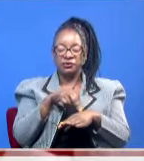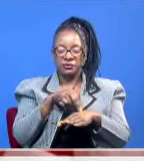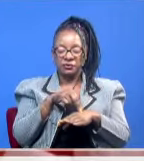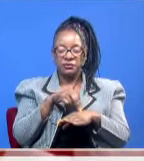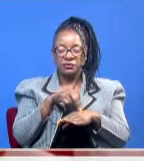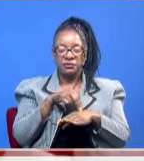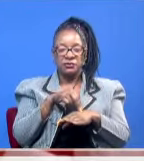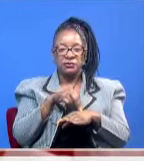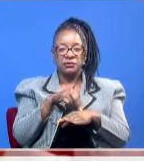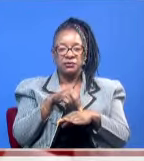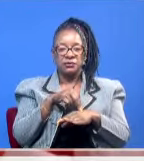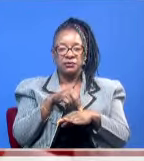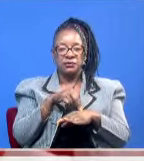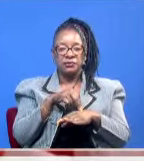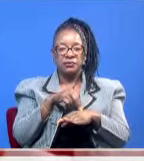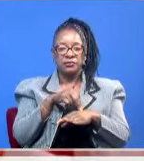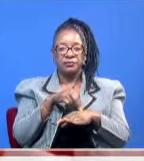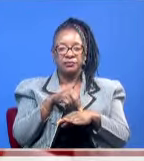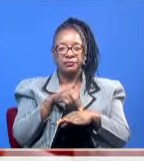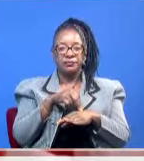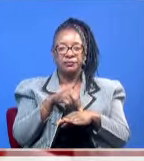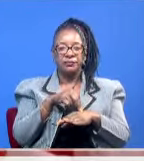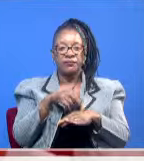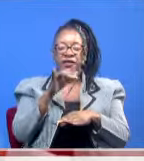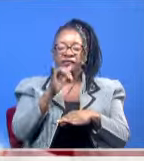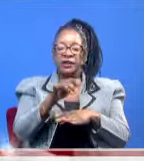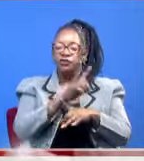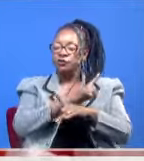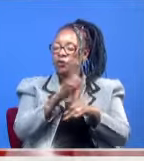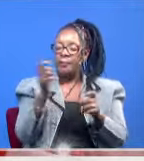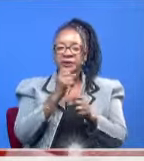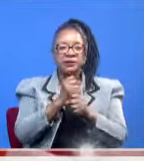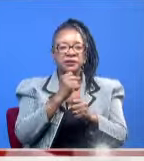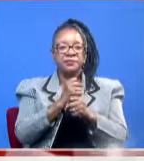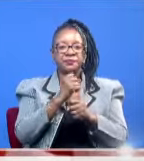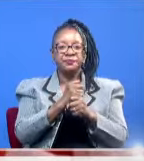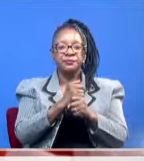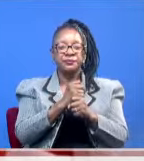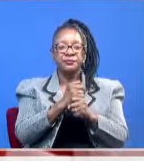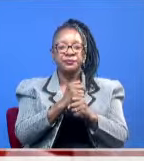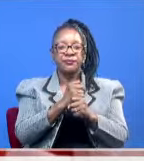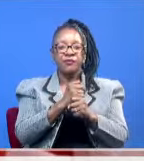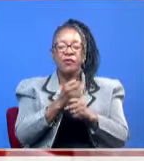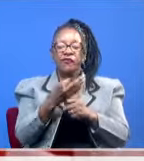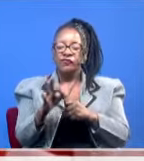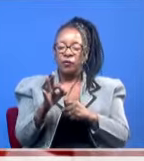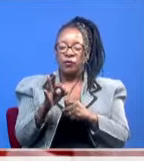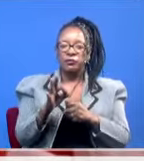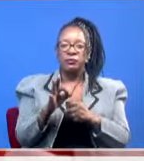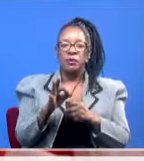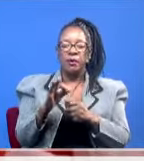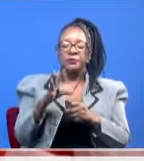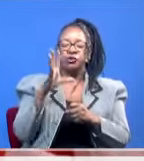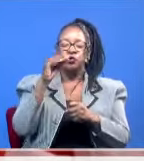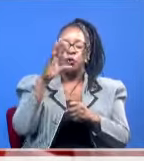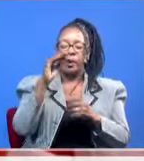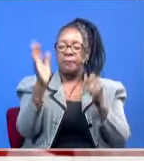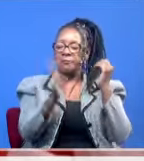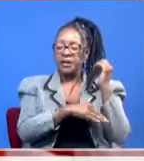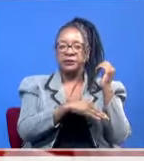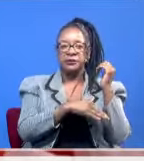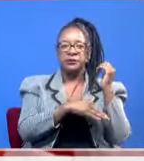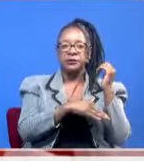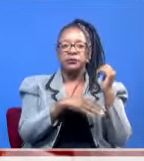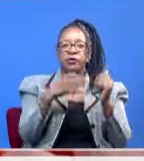this country. And that should not be done at the expense of bad-mouthing the name